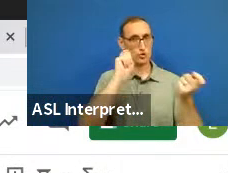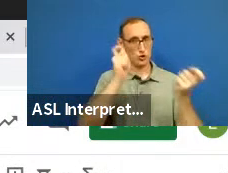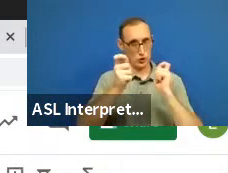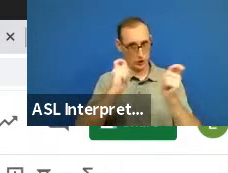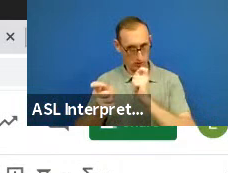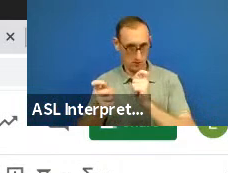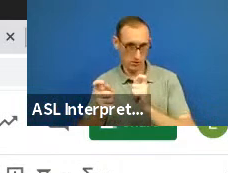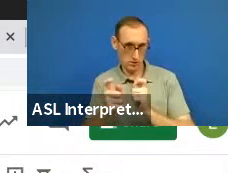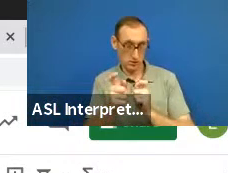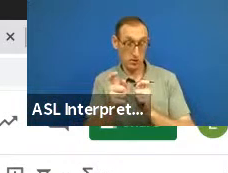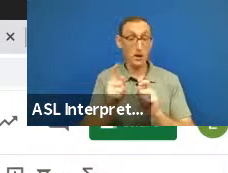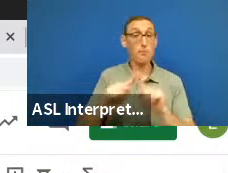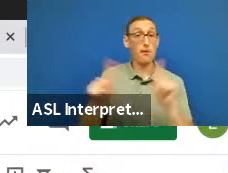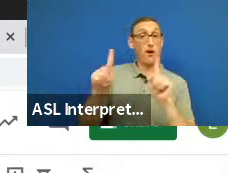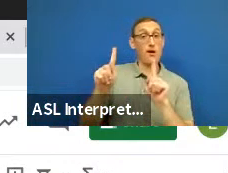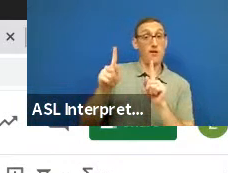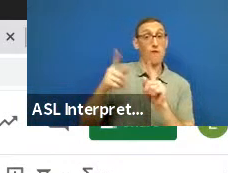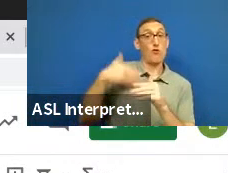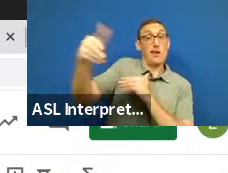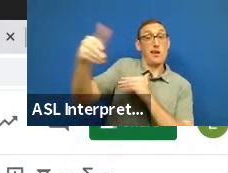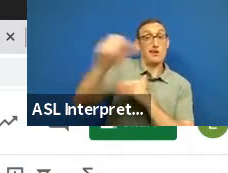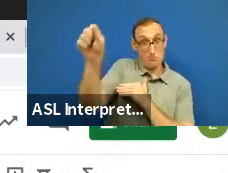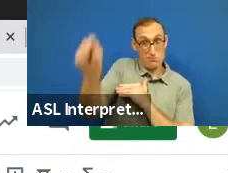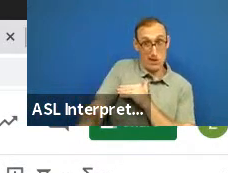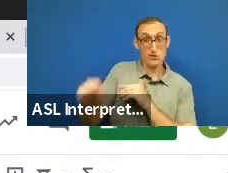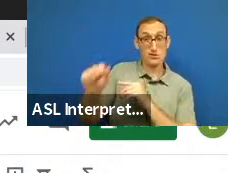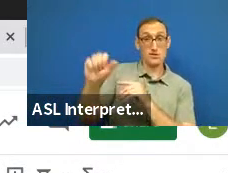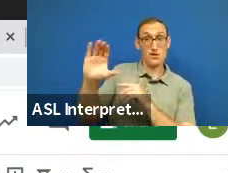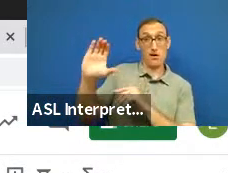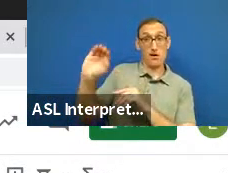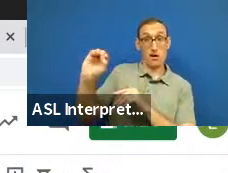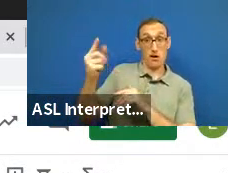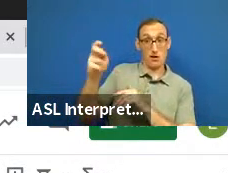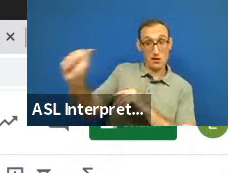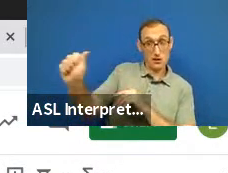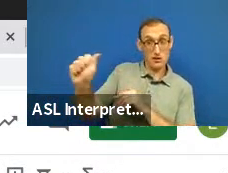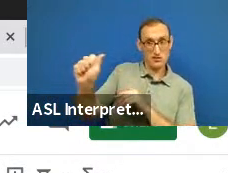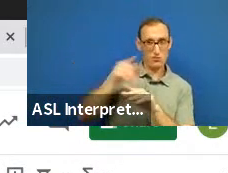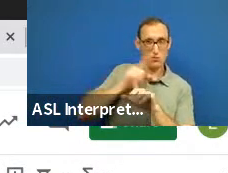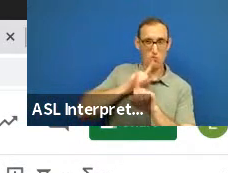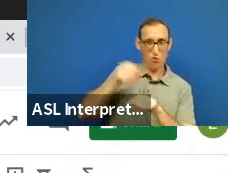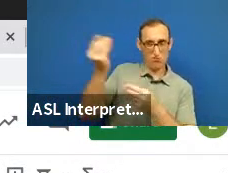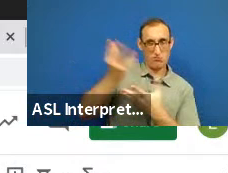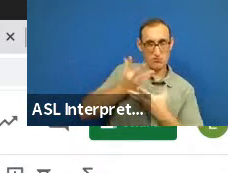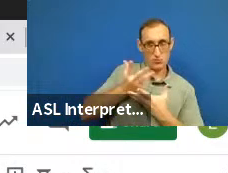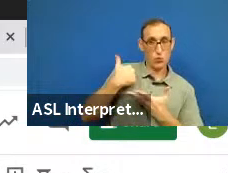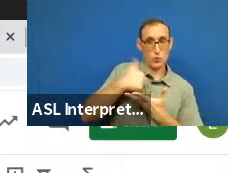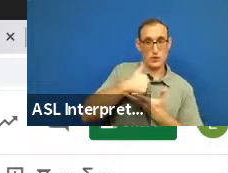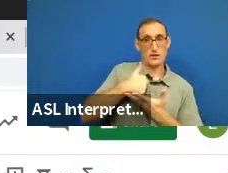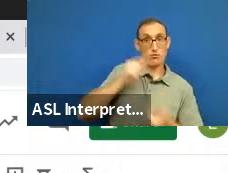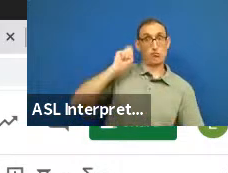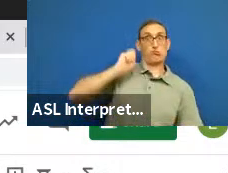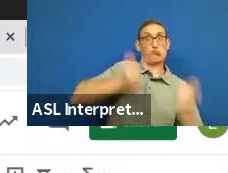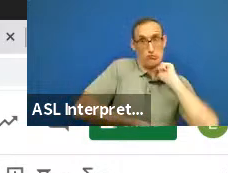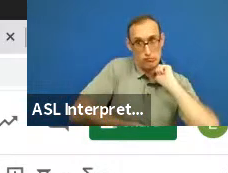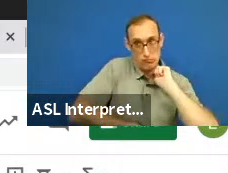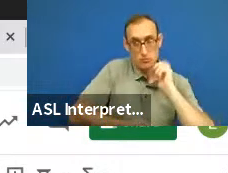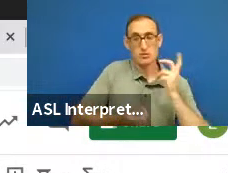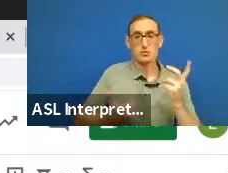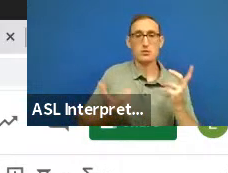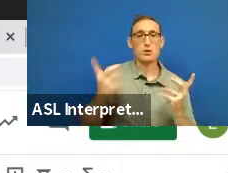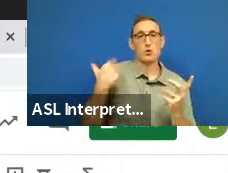Cognia, if they are saying that we need to do something totally different or there are some additional findings, we can adjust